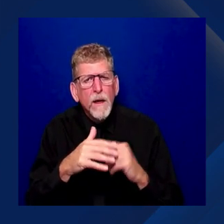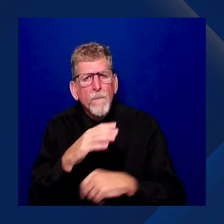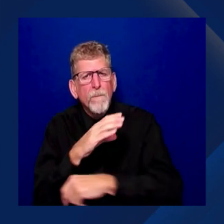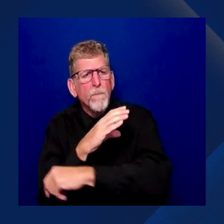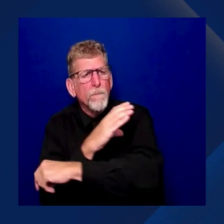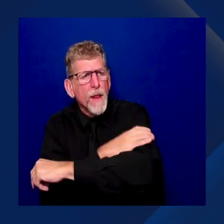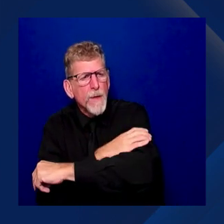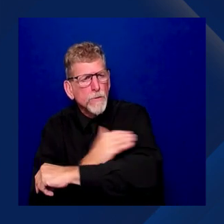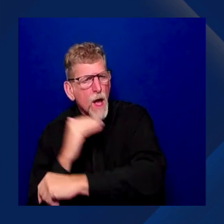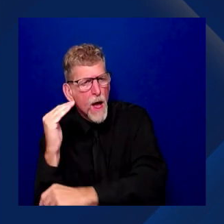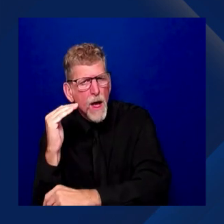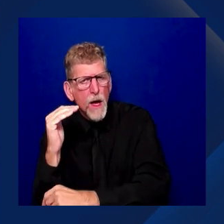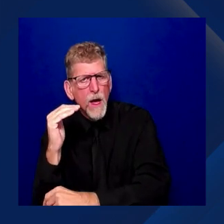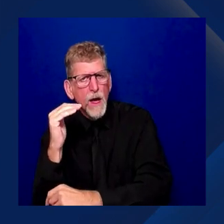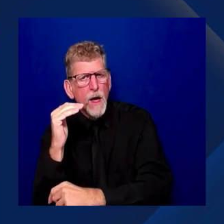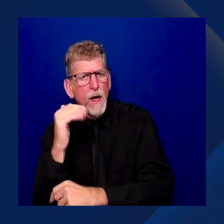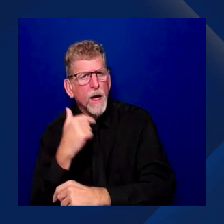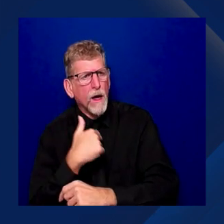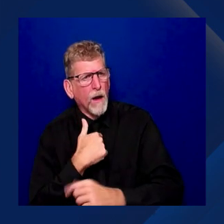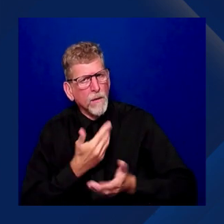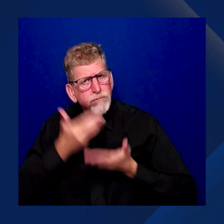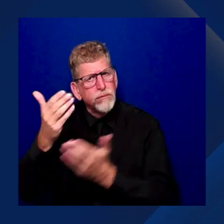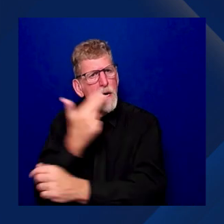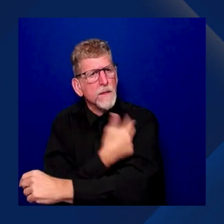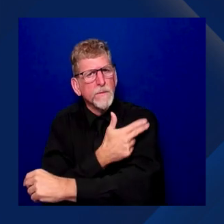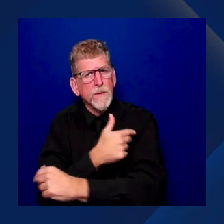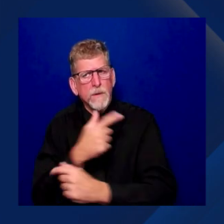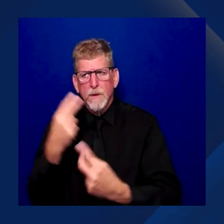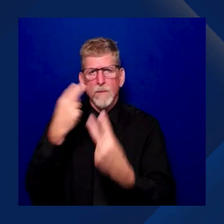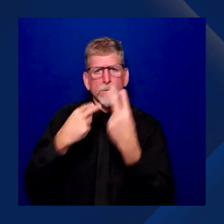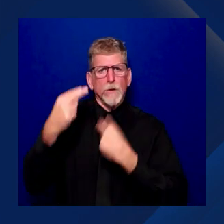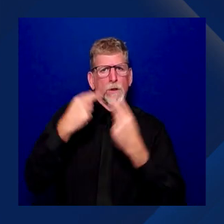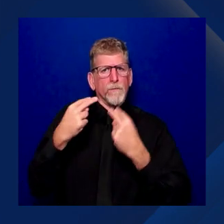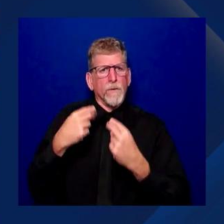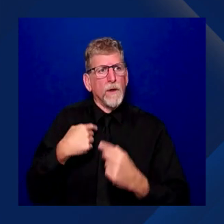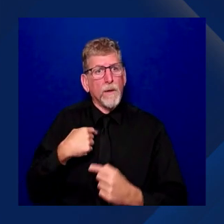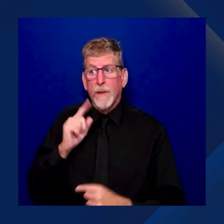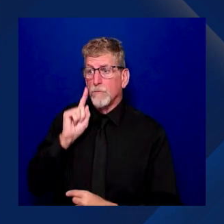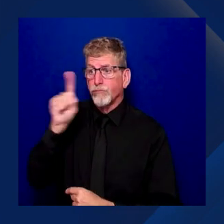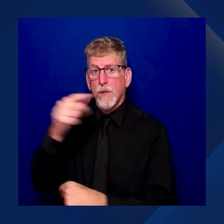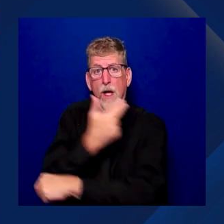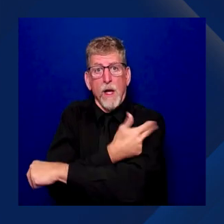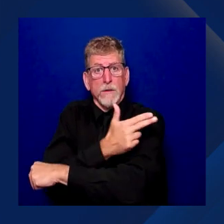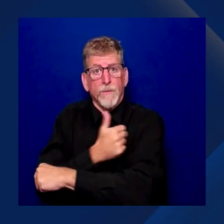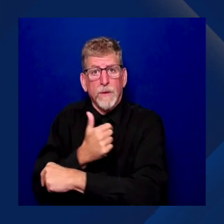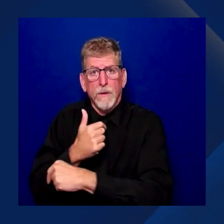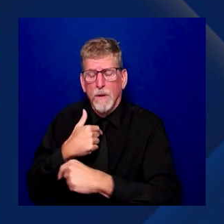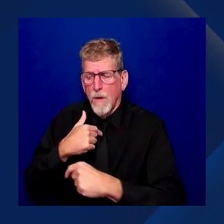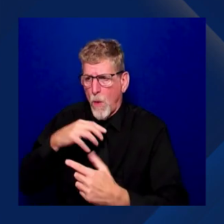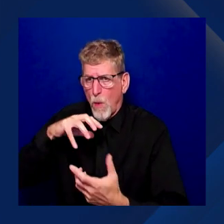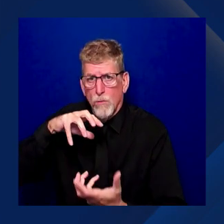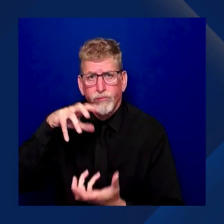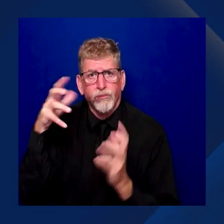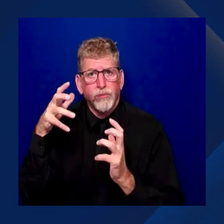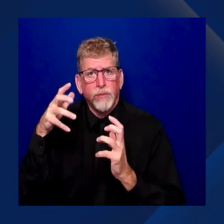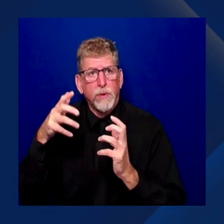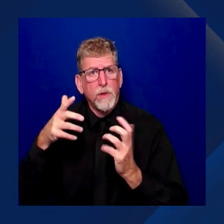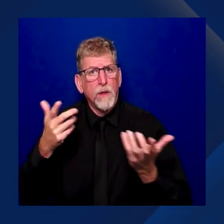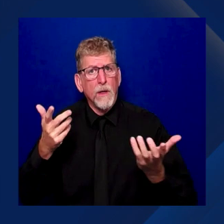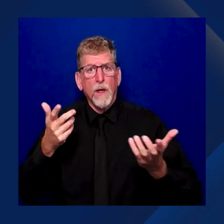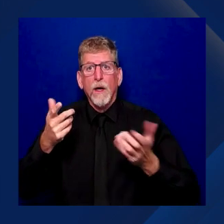I got there, things started to rapidly kind of shift out of control, and I was diagnosed with a severe case of